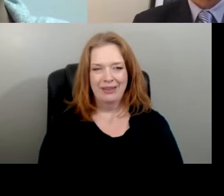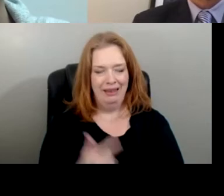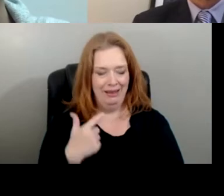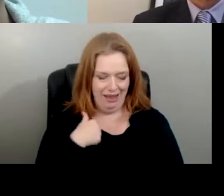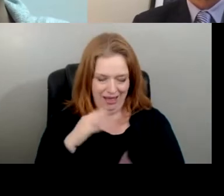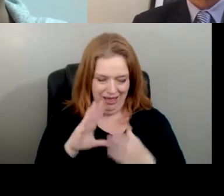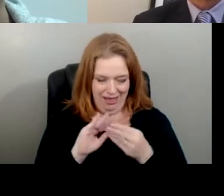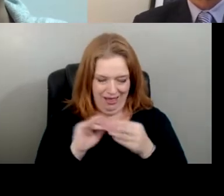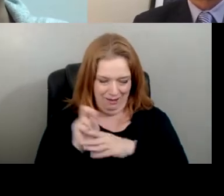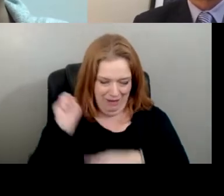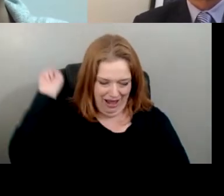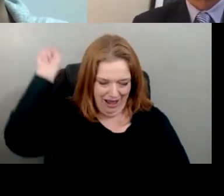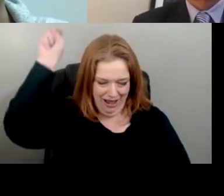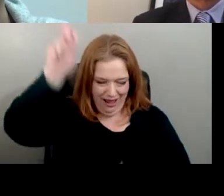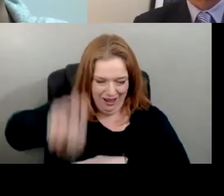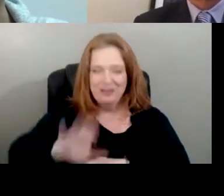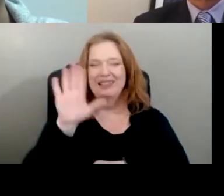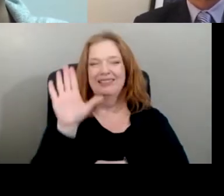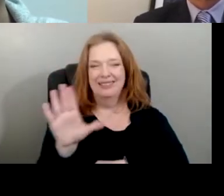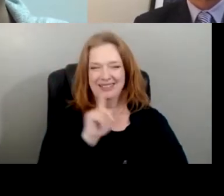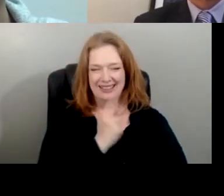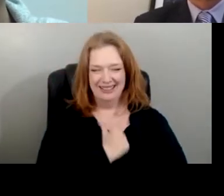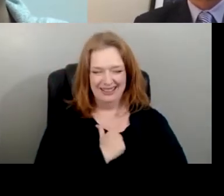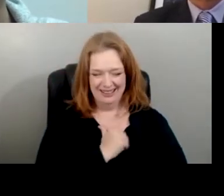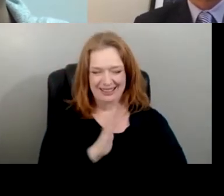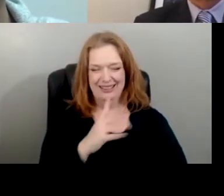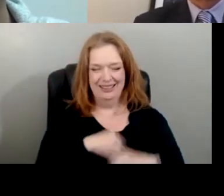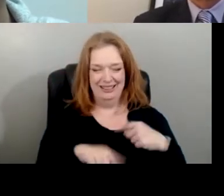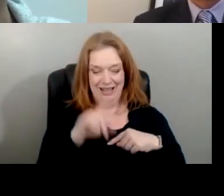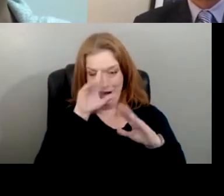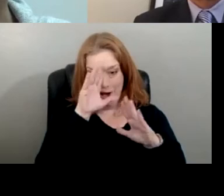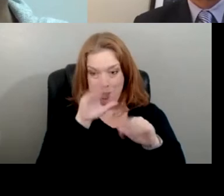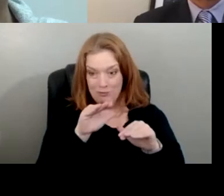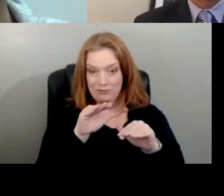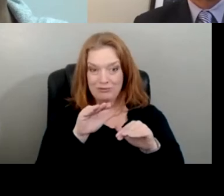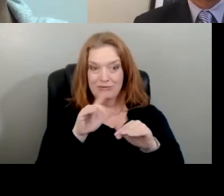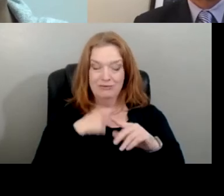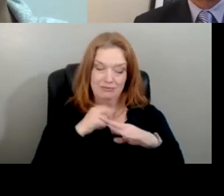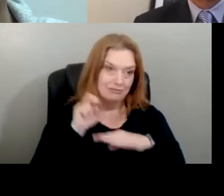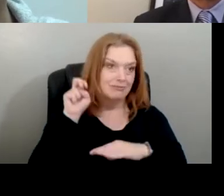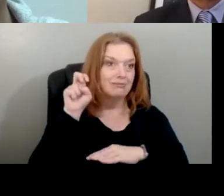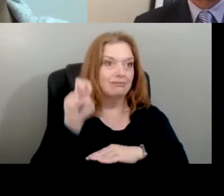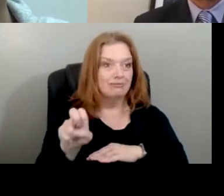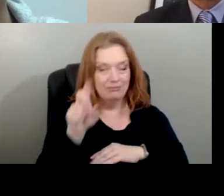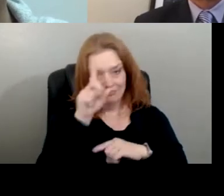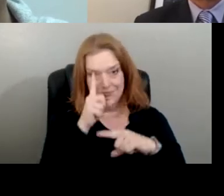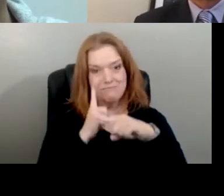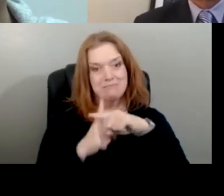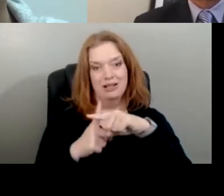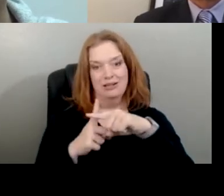that, but hopefully we've springboard with some positive,